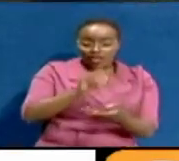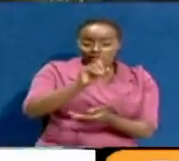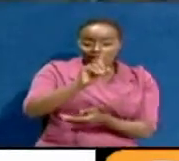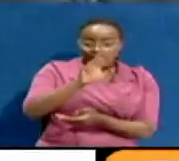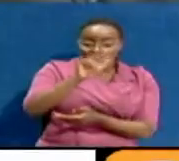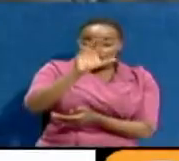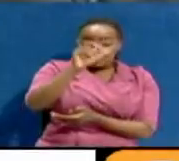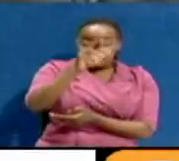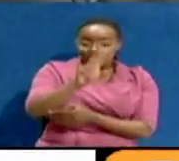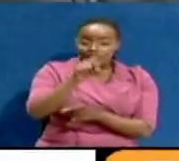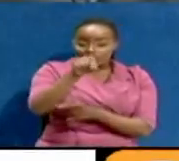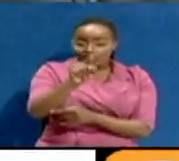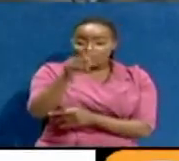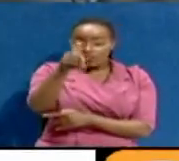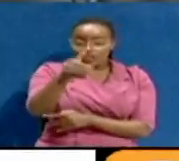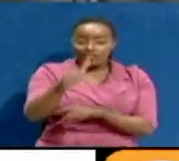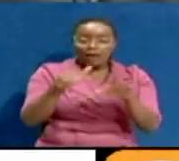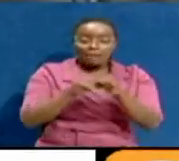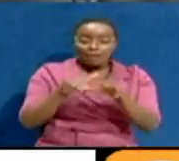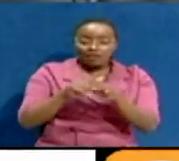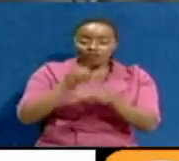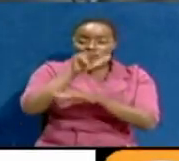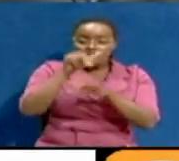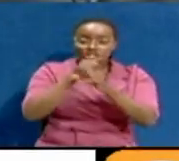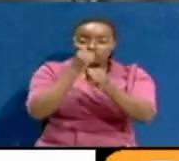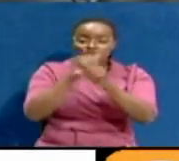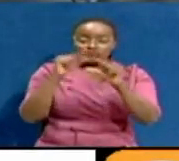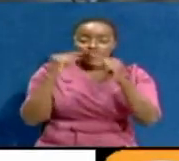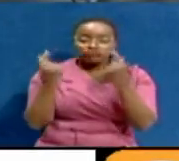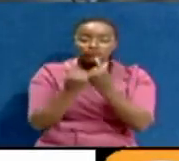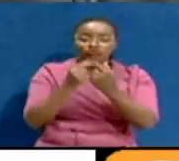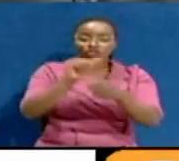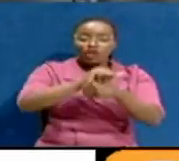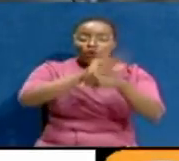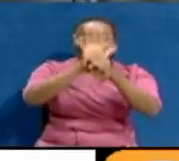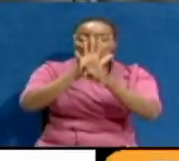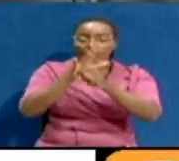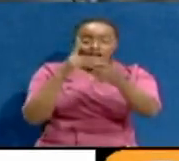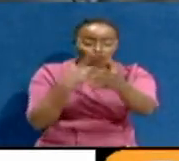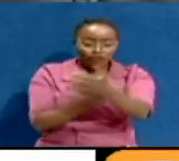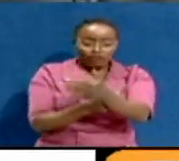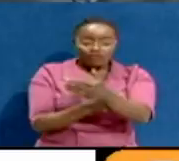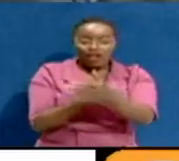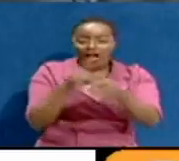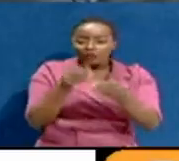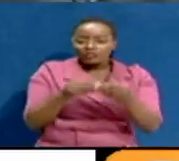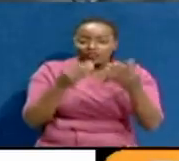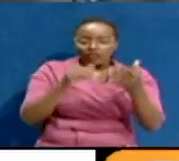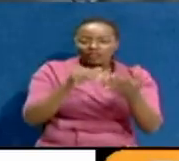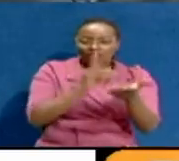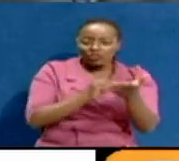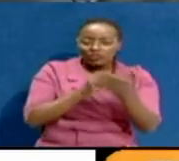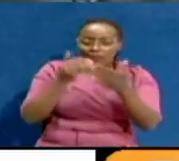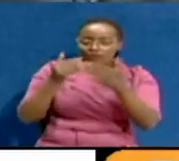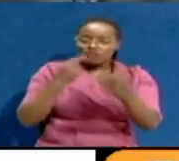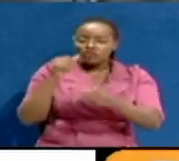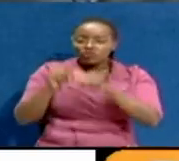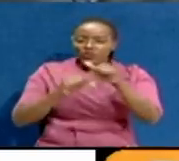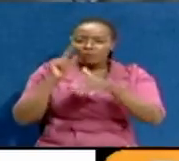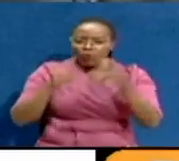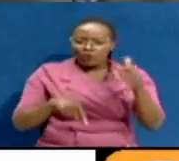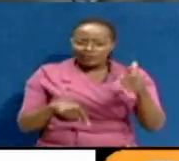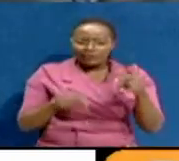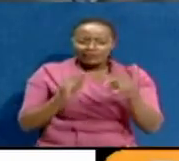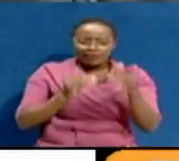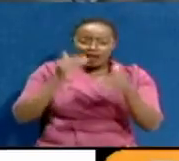with me in studio, and he is a member of the National Task Force on the COVID-19 vaccine deployment. Dr. Aya, a bit earlier on, you were talking about